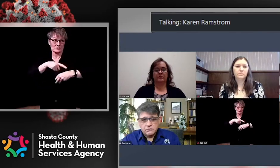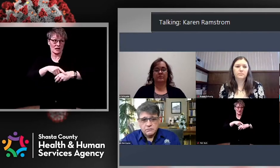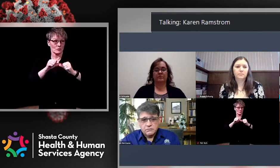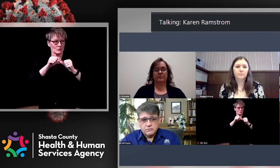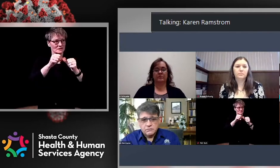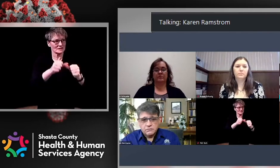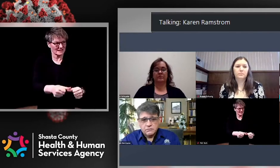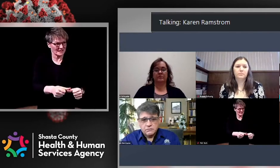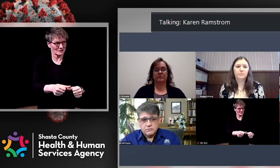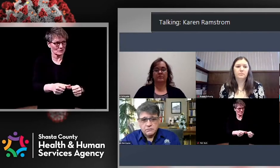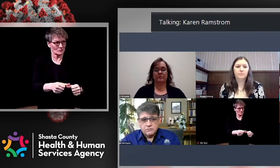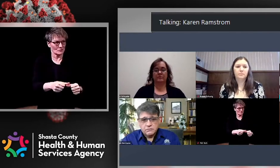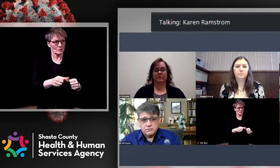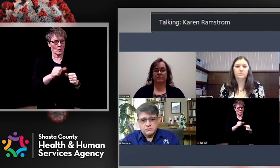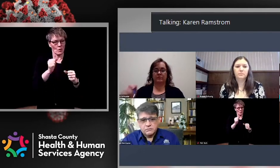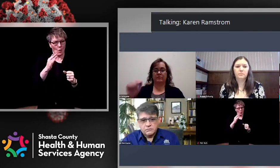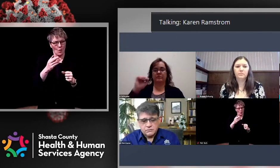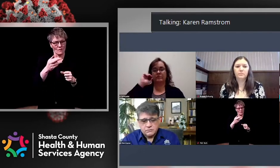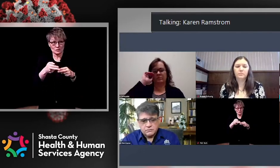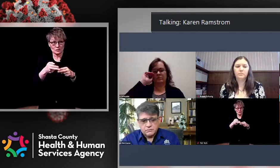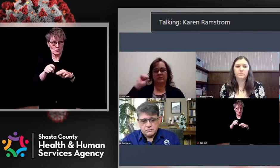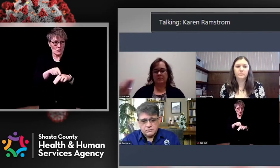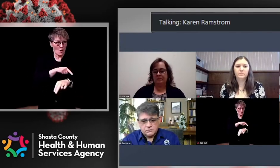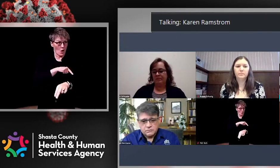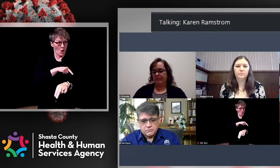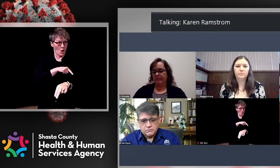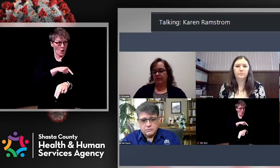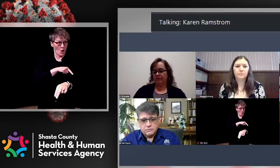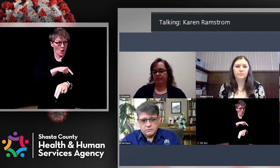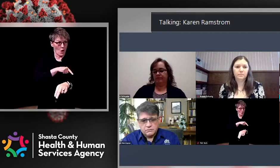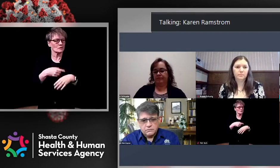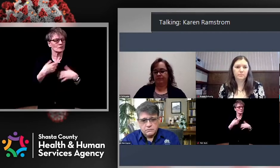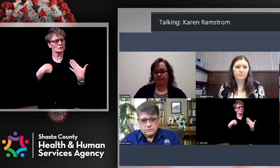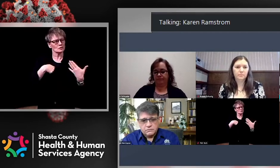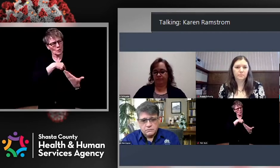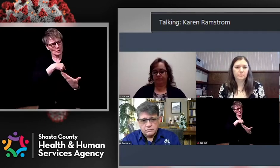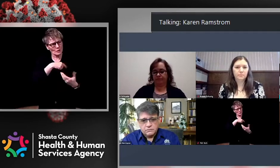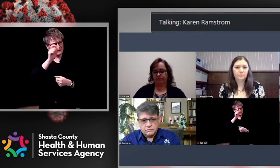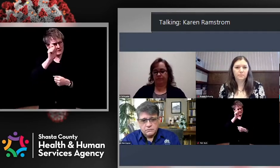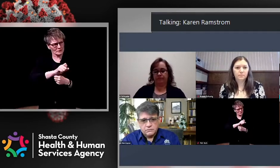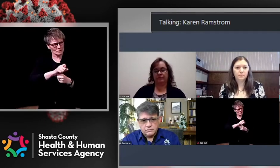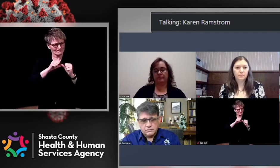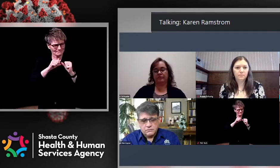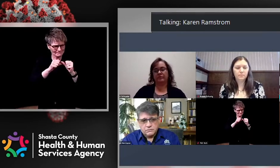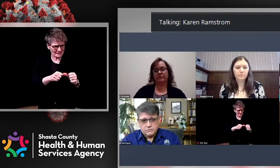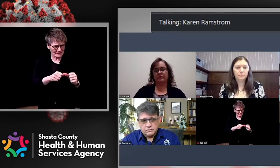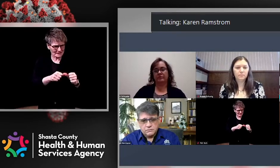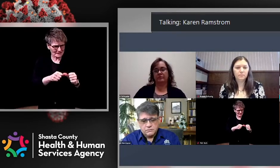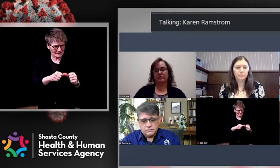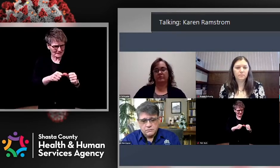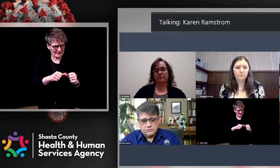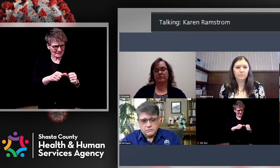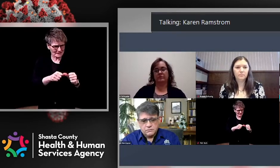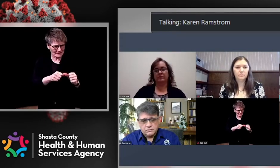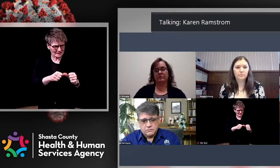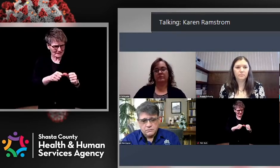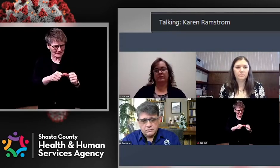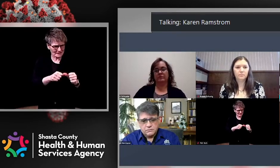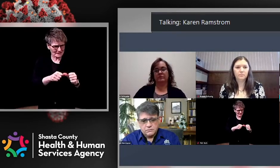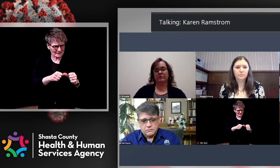options we have available that we can continue to monitor outcomes with in terms of, you know, whether